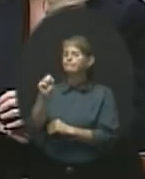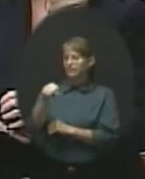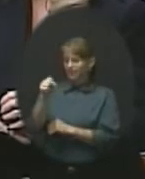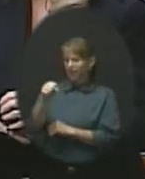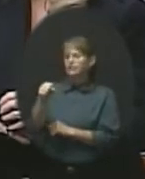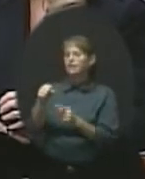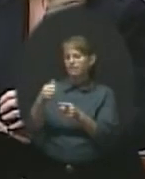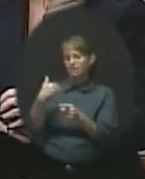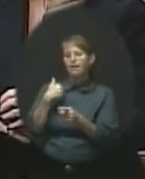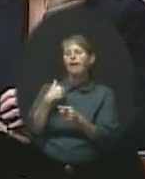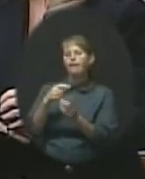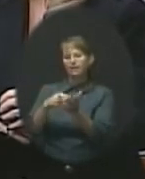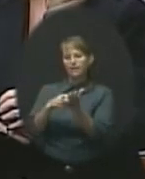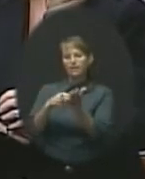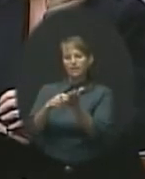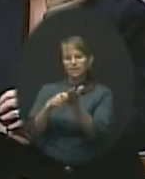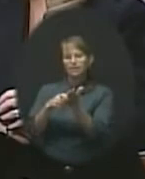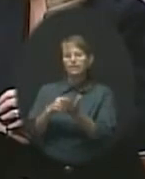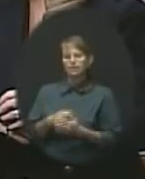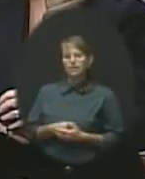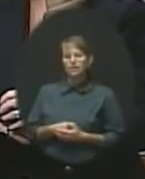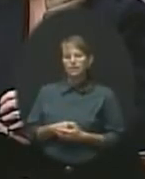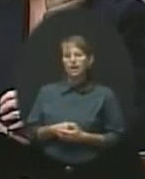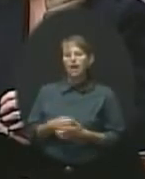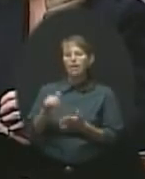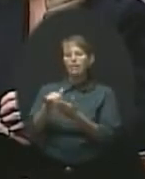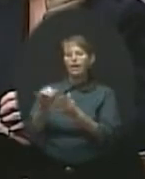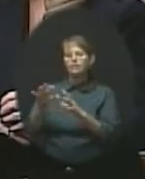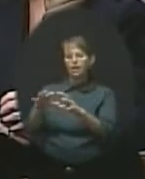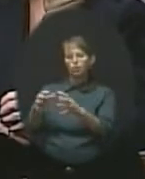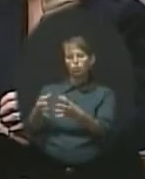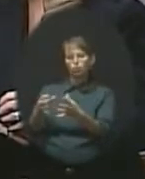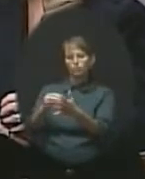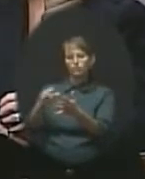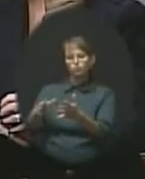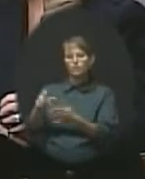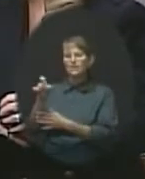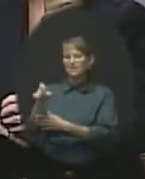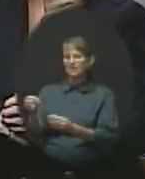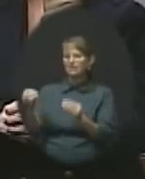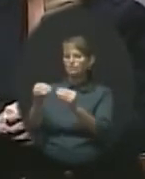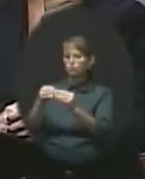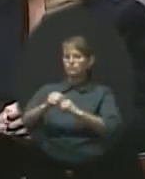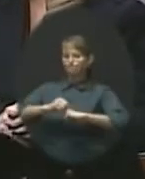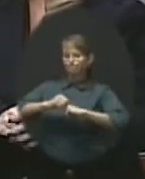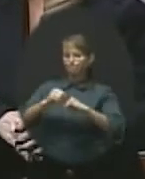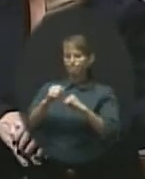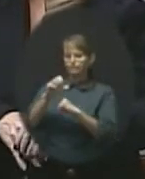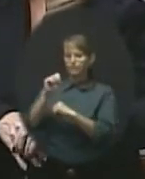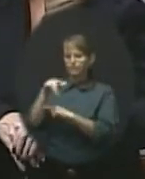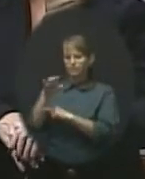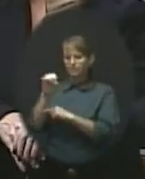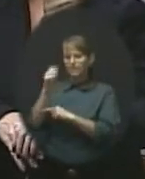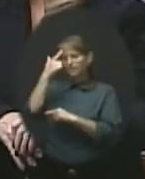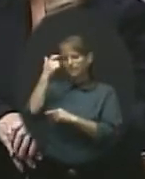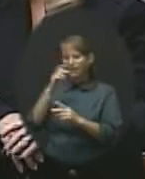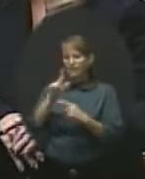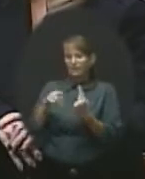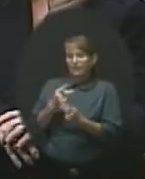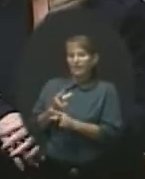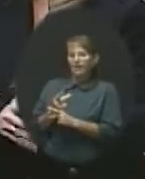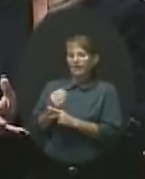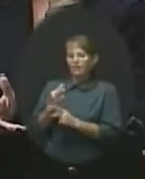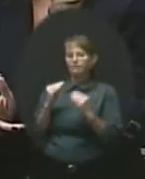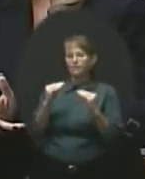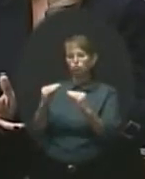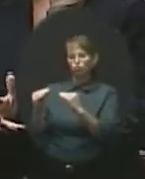Again, it is a group of students that needs more space just because of the type of instruction and their needs.